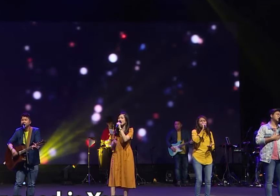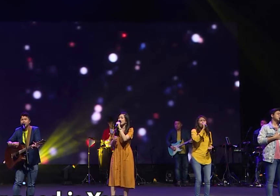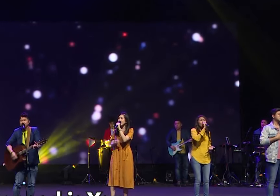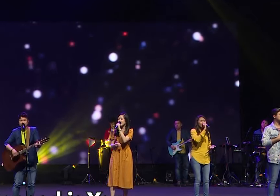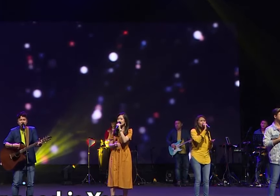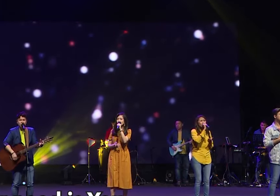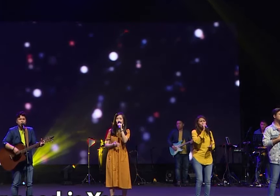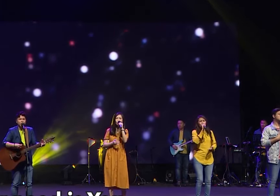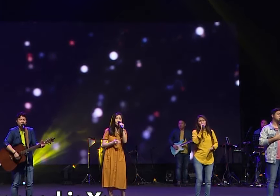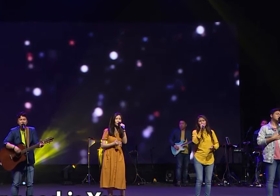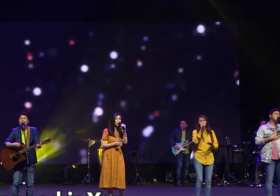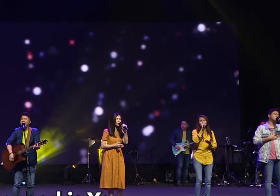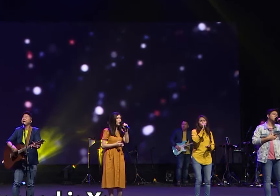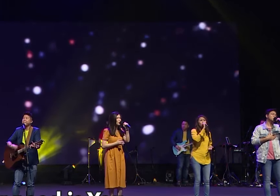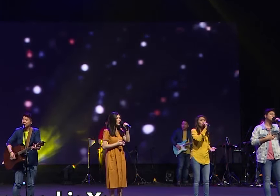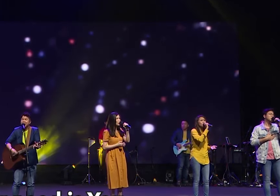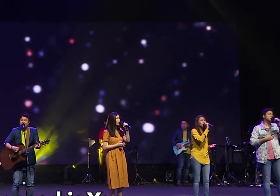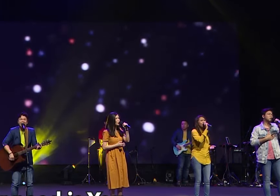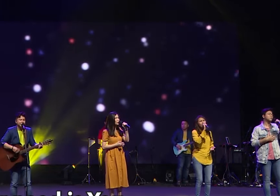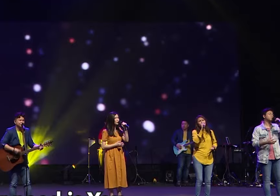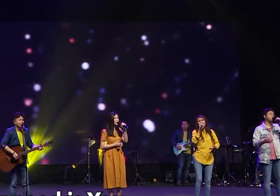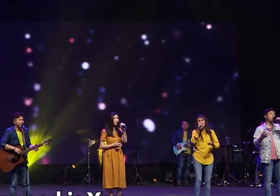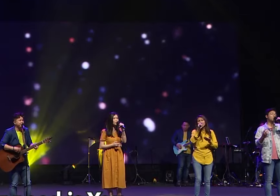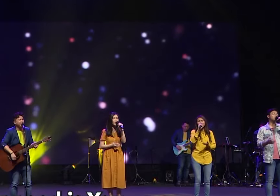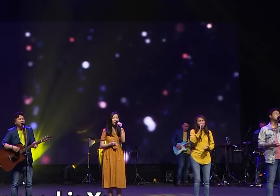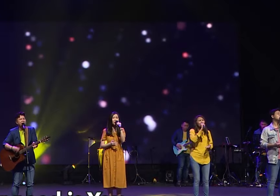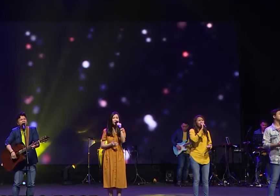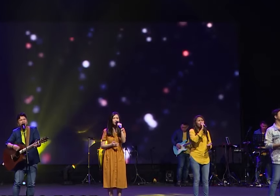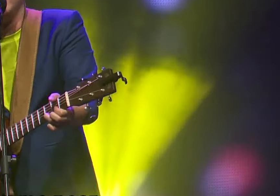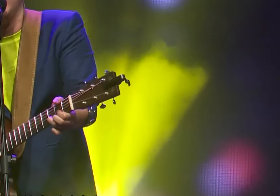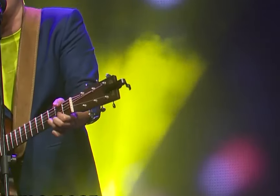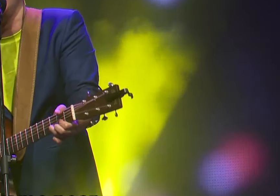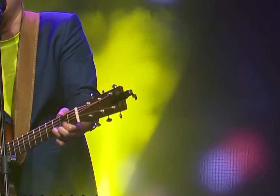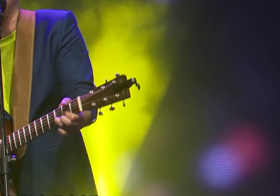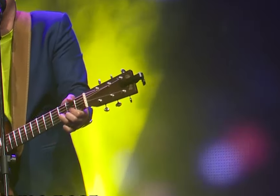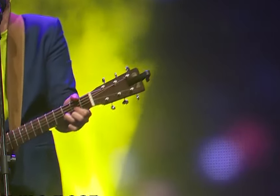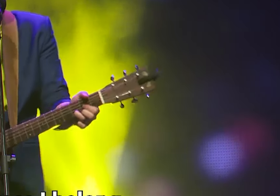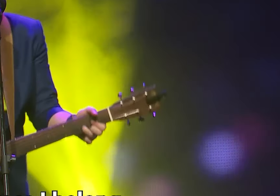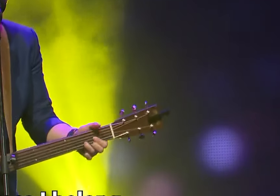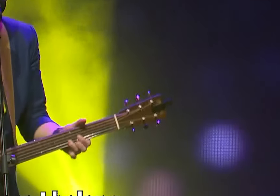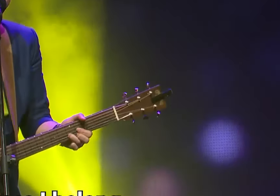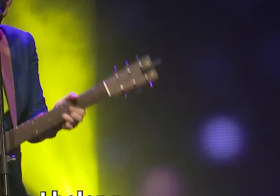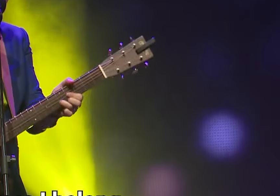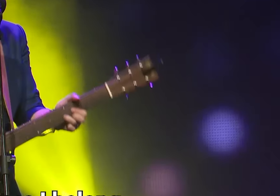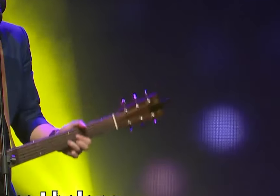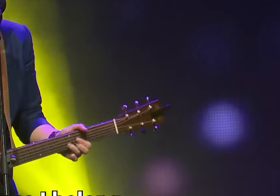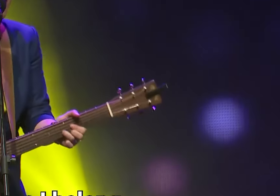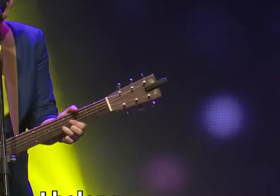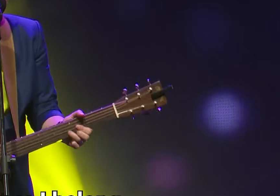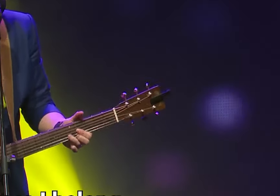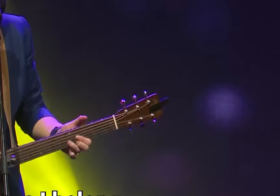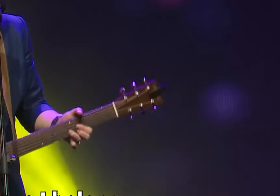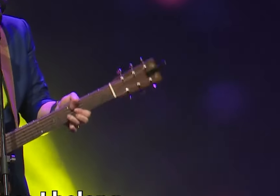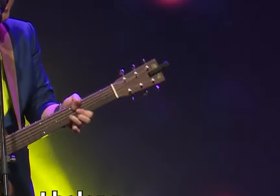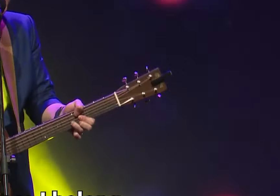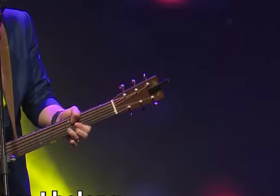need is you. Come draw me near in